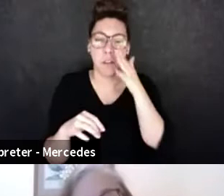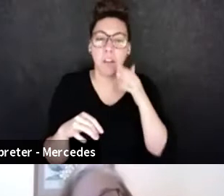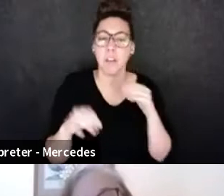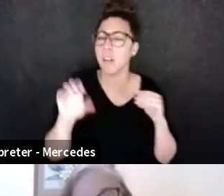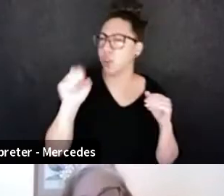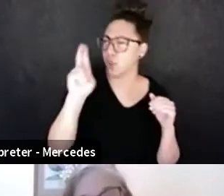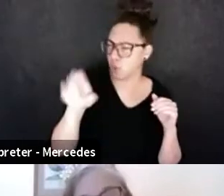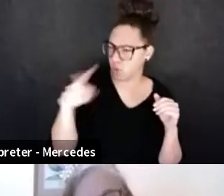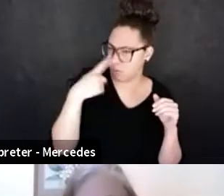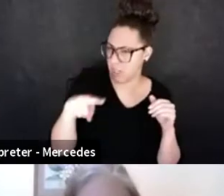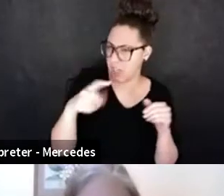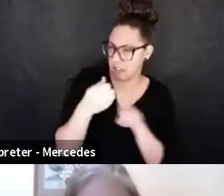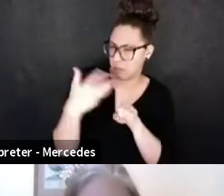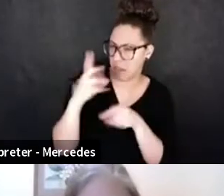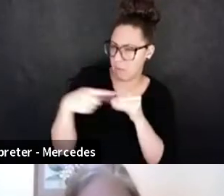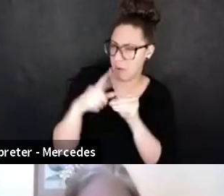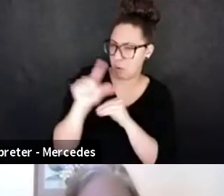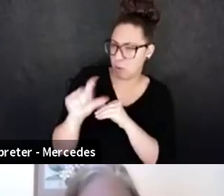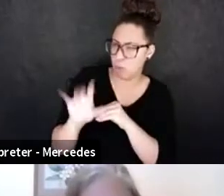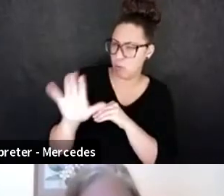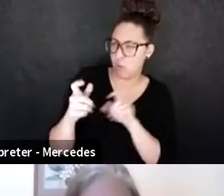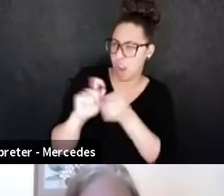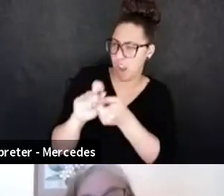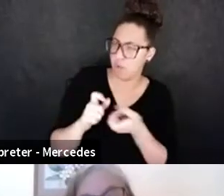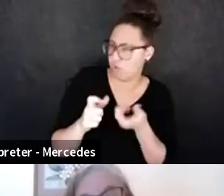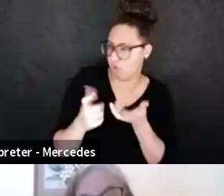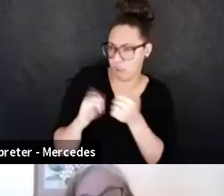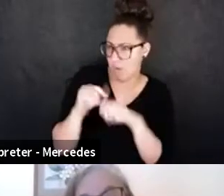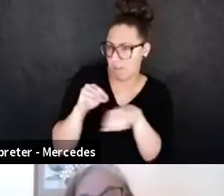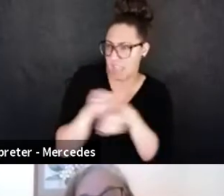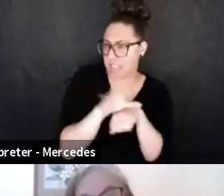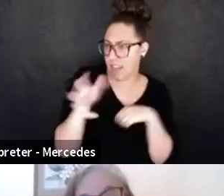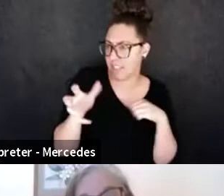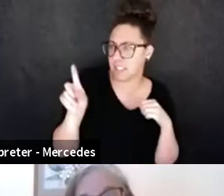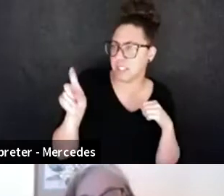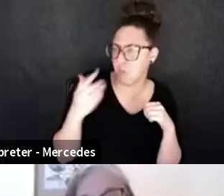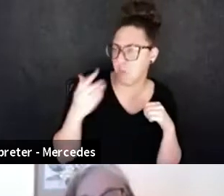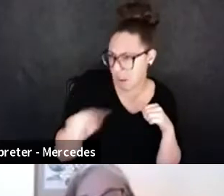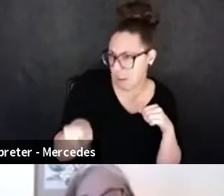speak about the Zoom change and how it's effective in Canvas?